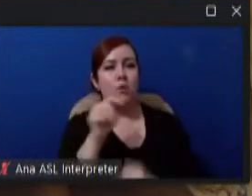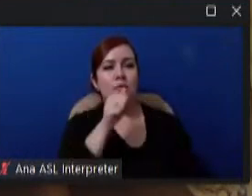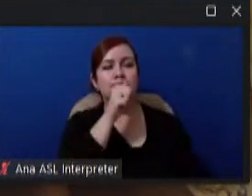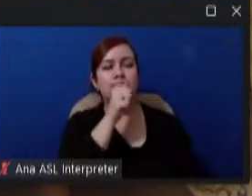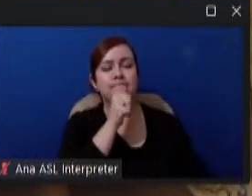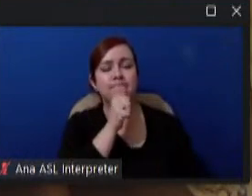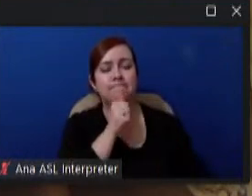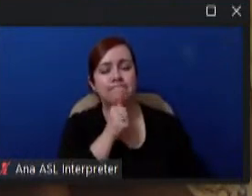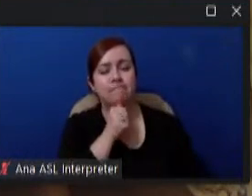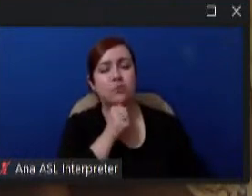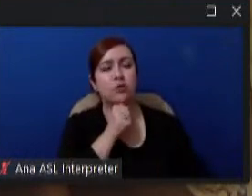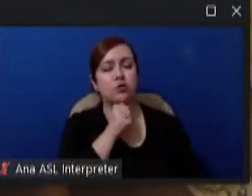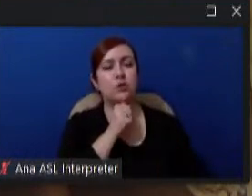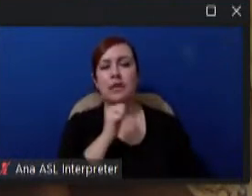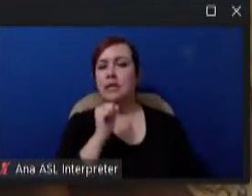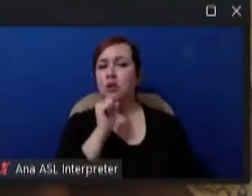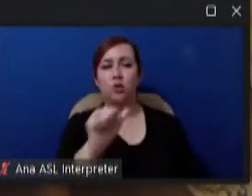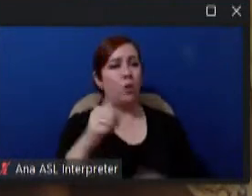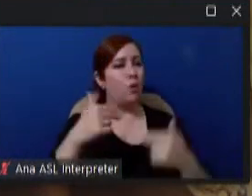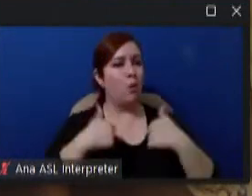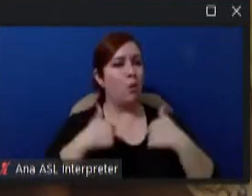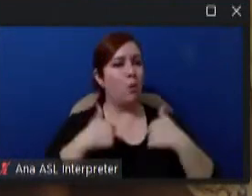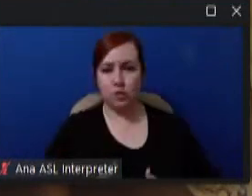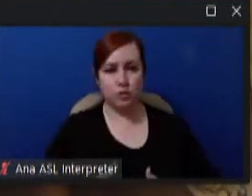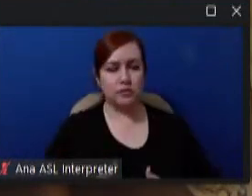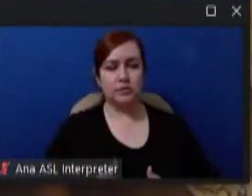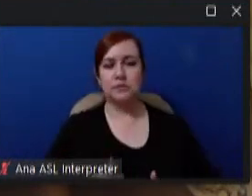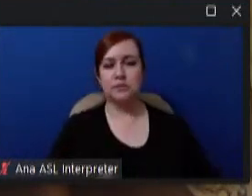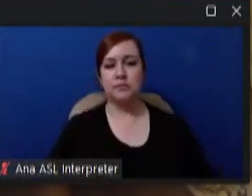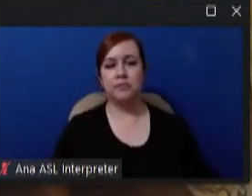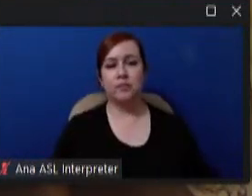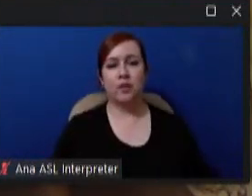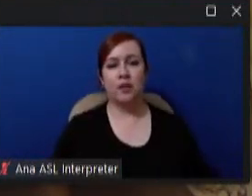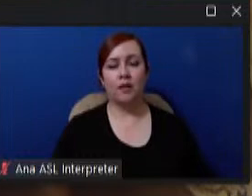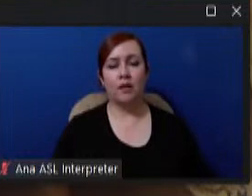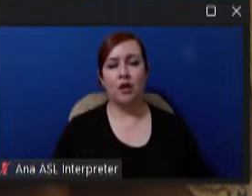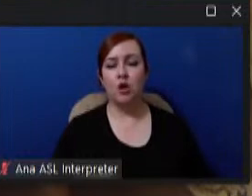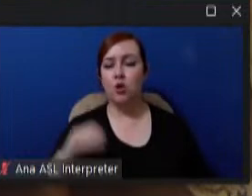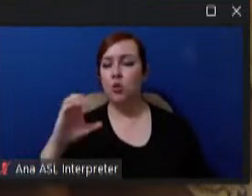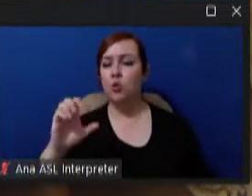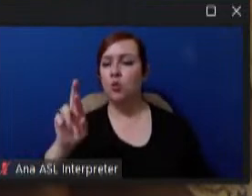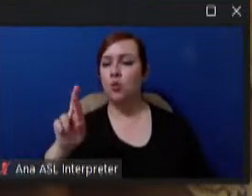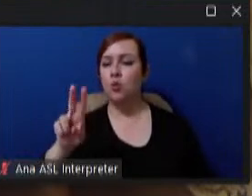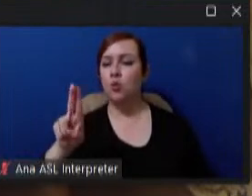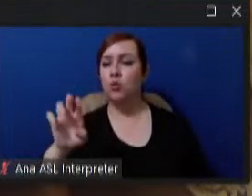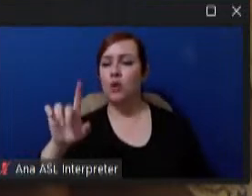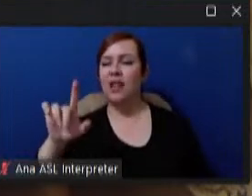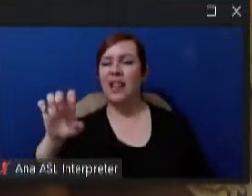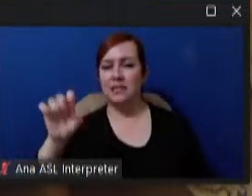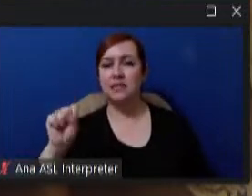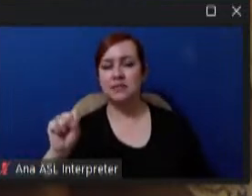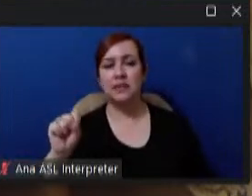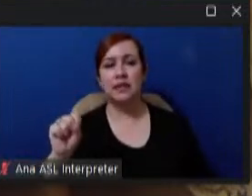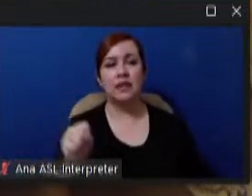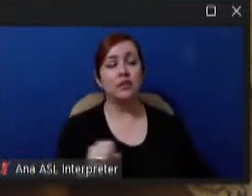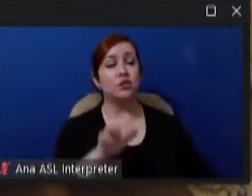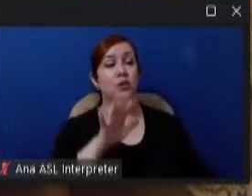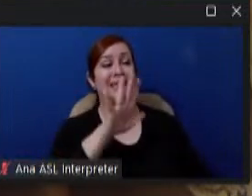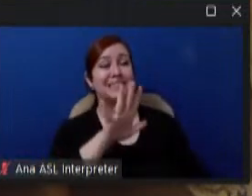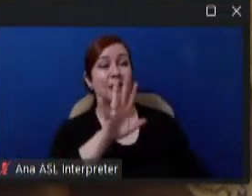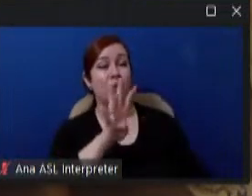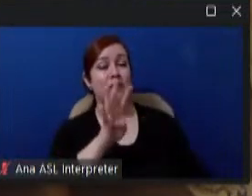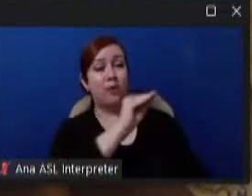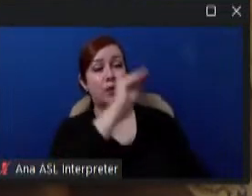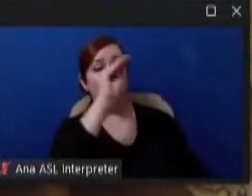that are equivalent to torture and cruel and inhumane and degrading treatment.